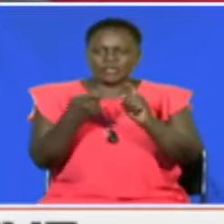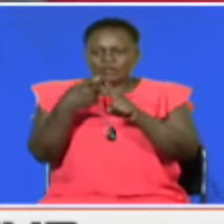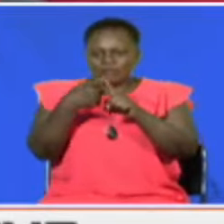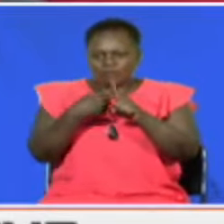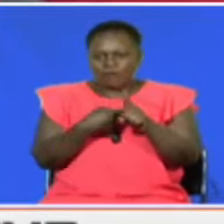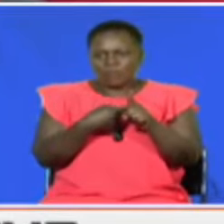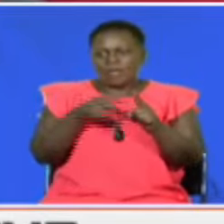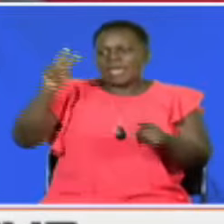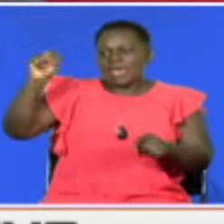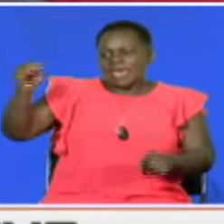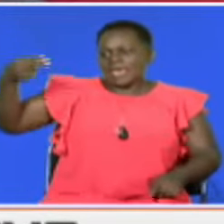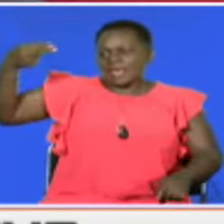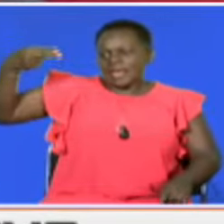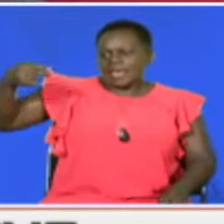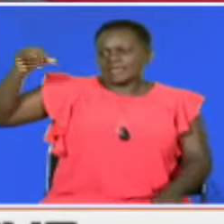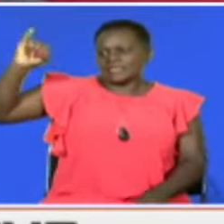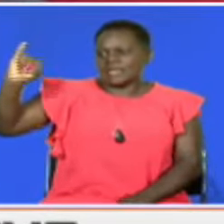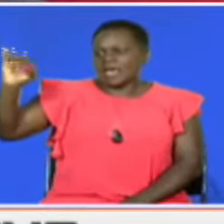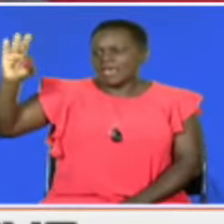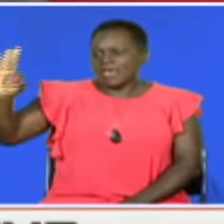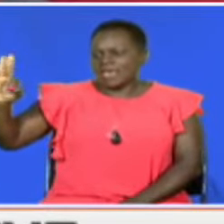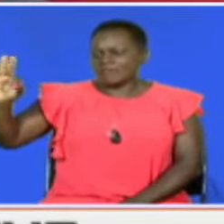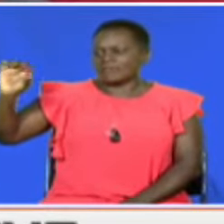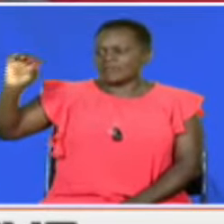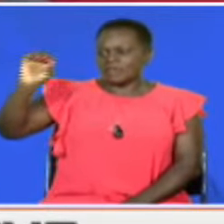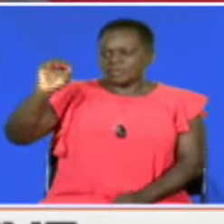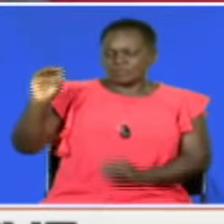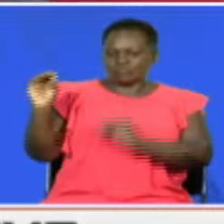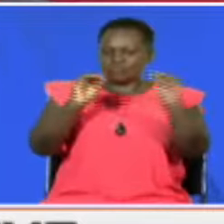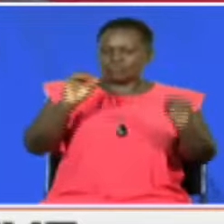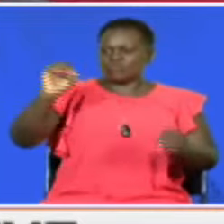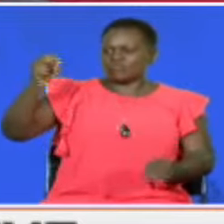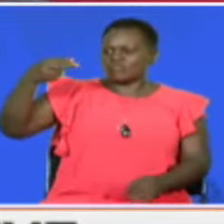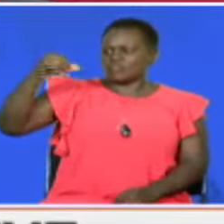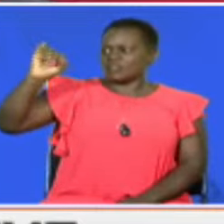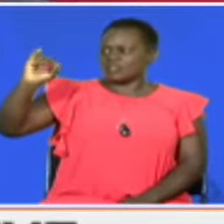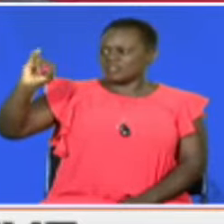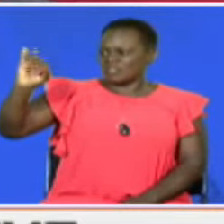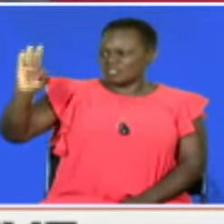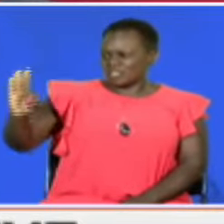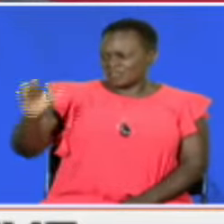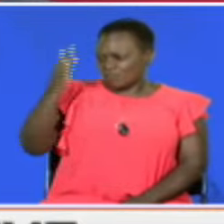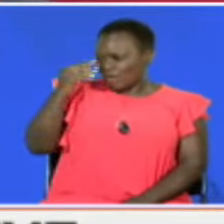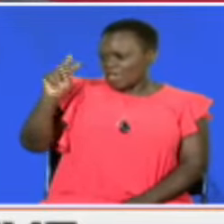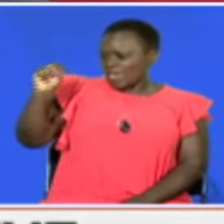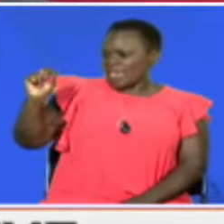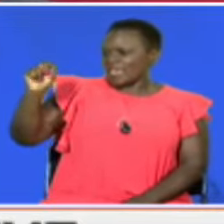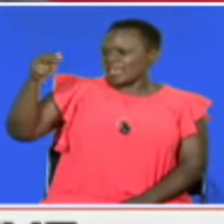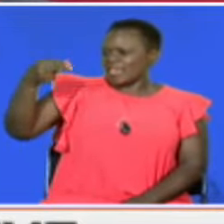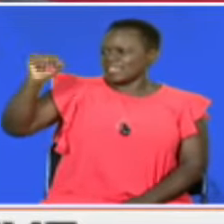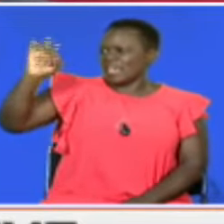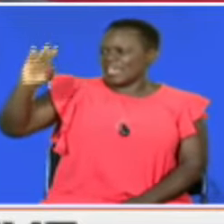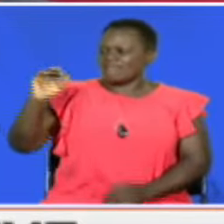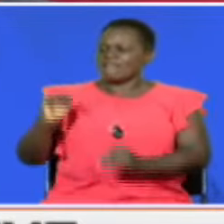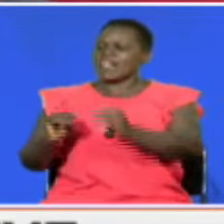from NHIF to SHIF is because NHIF is